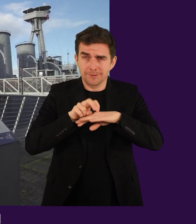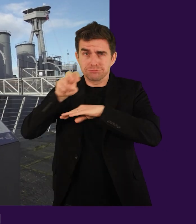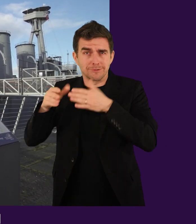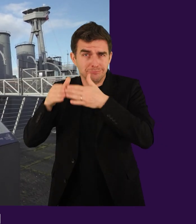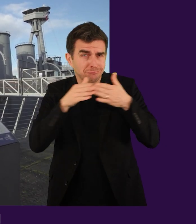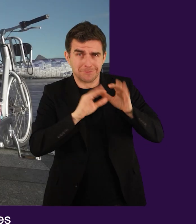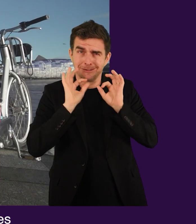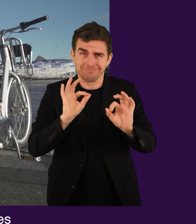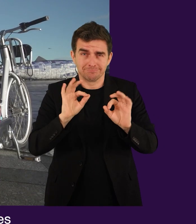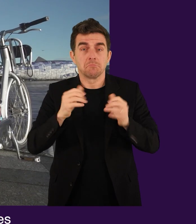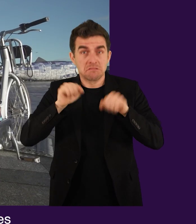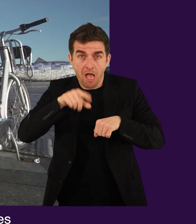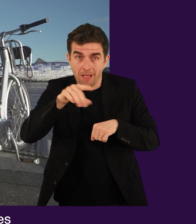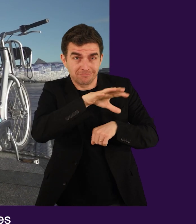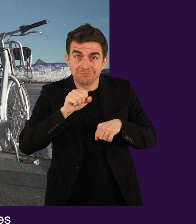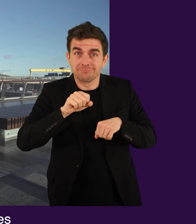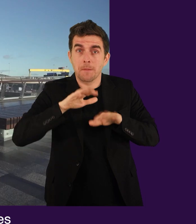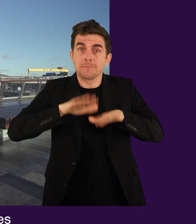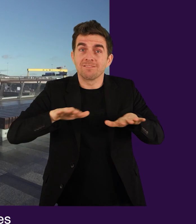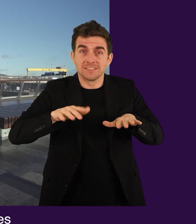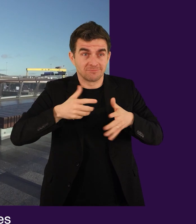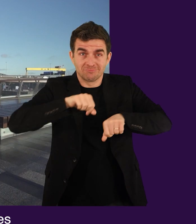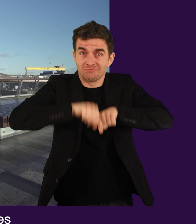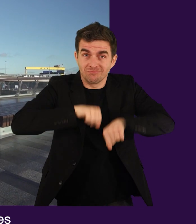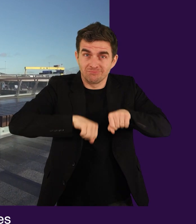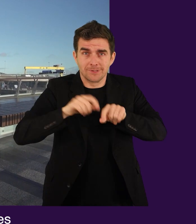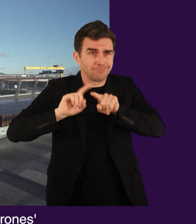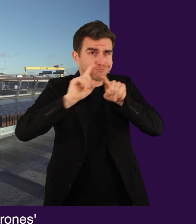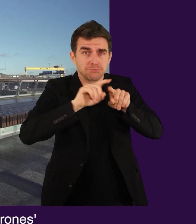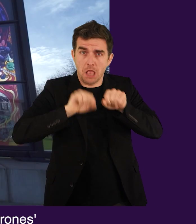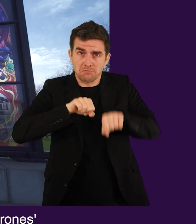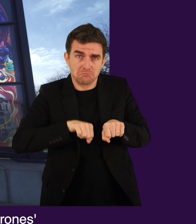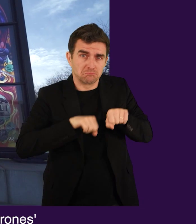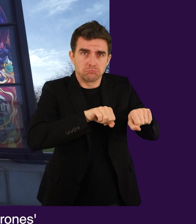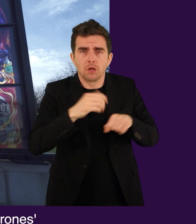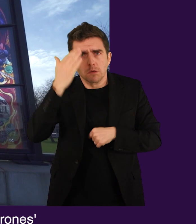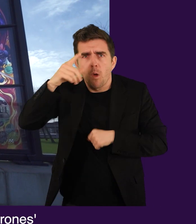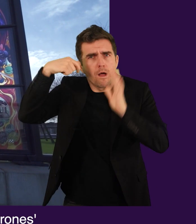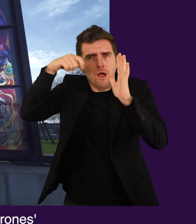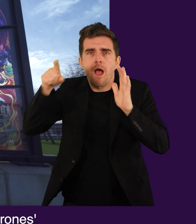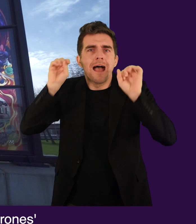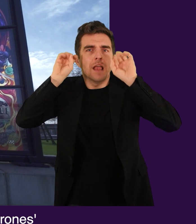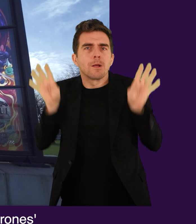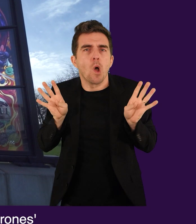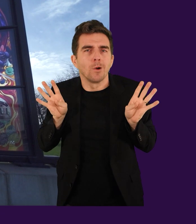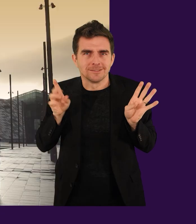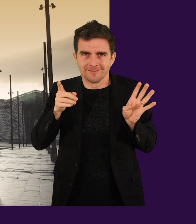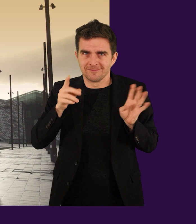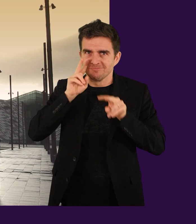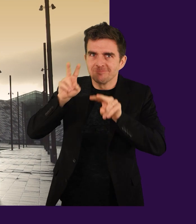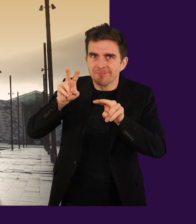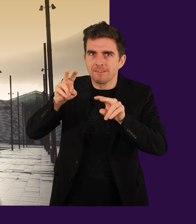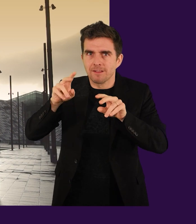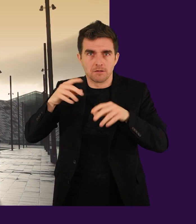gangways onto the ships. You can hire Belfast bikes at various stations and explore the Game of Thrones stained glass trail,